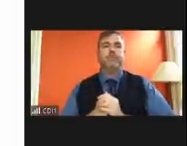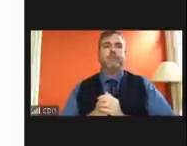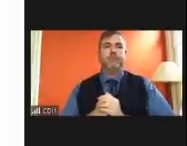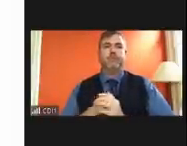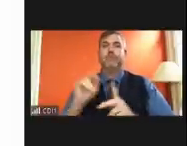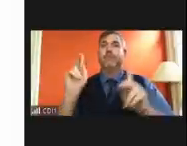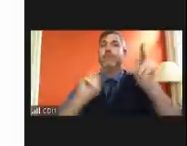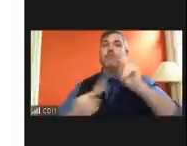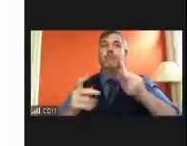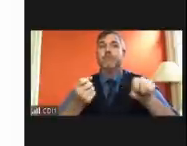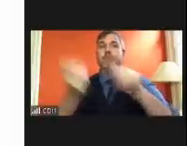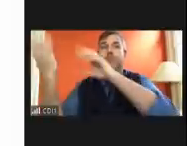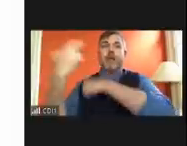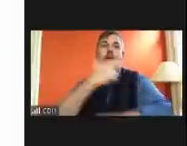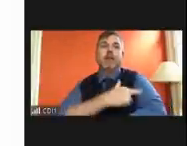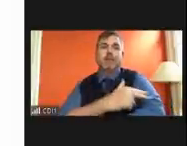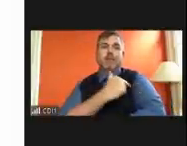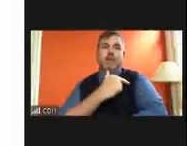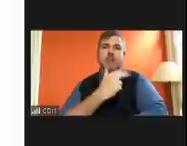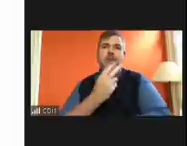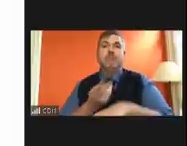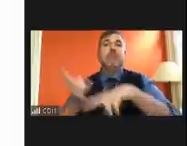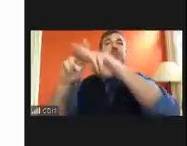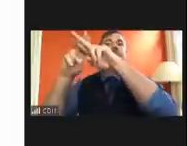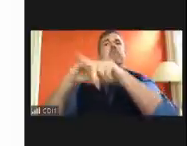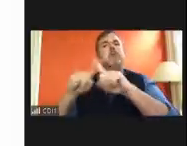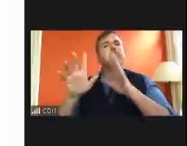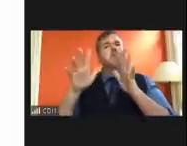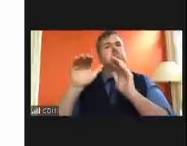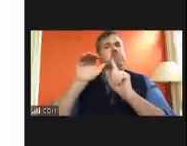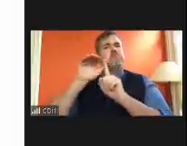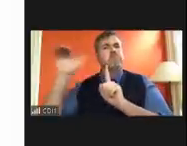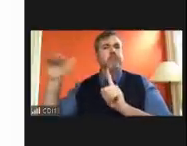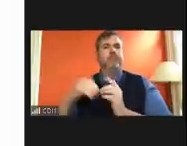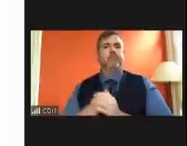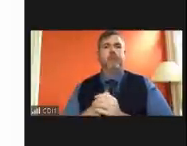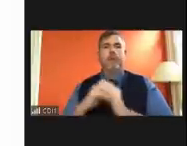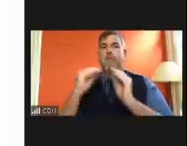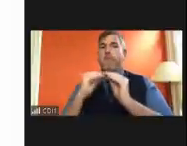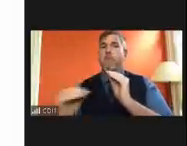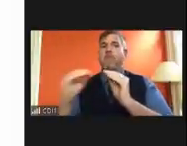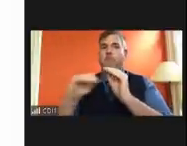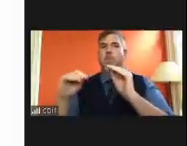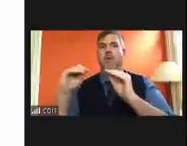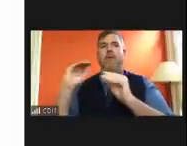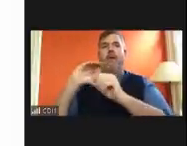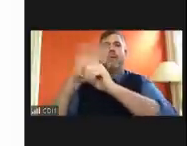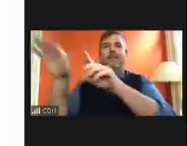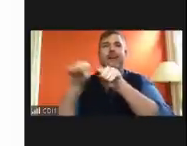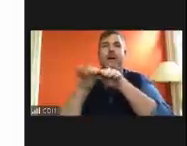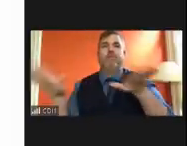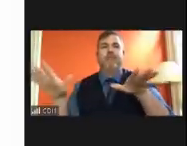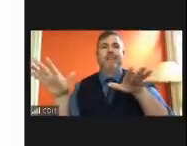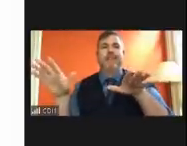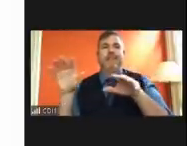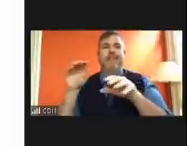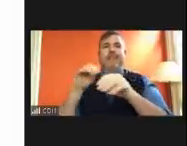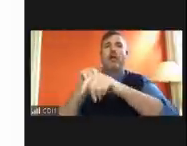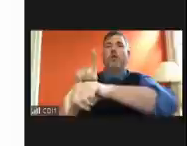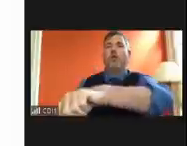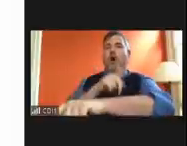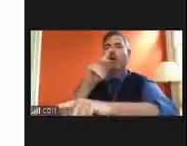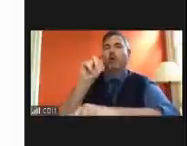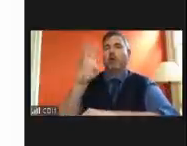steady. We've had outbreaks, an increasing number of outbreaks in our long-term care facilities. And again, Dr. Miller will address that